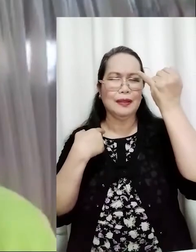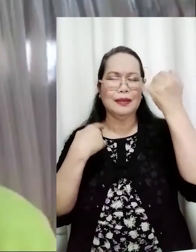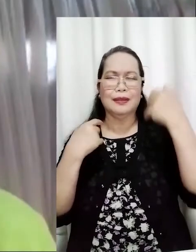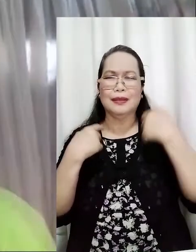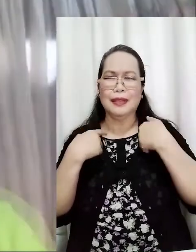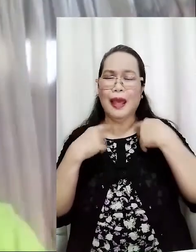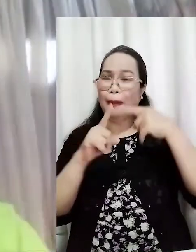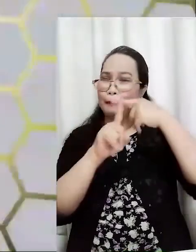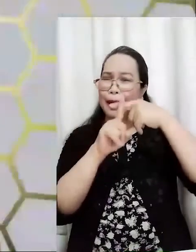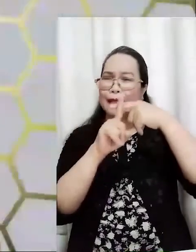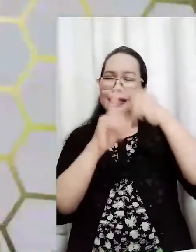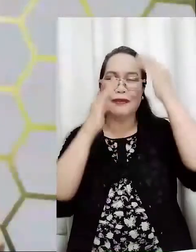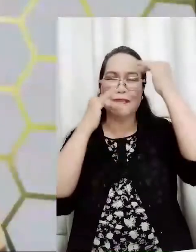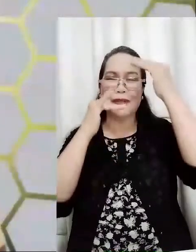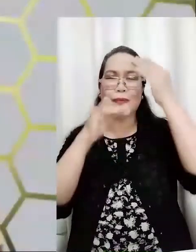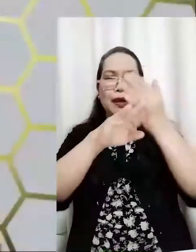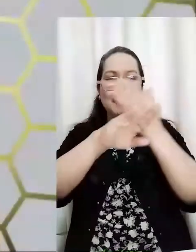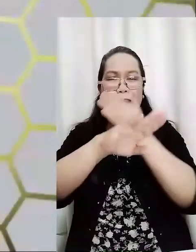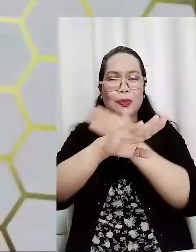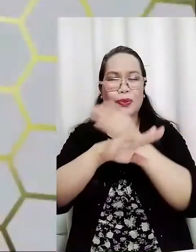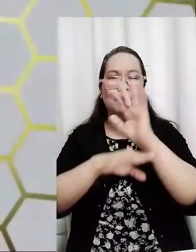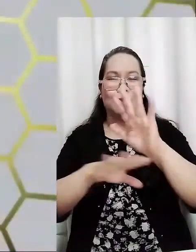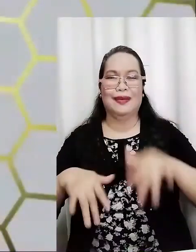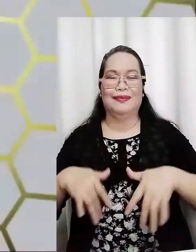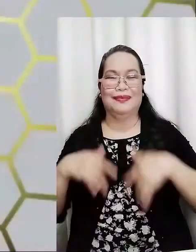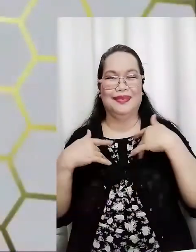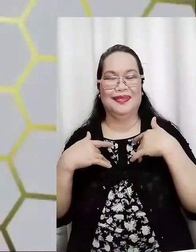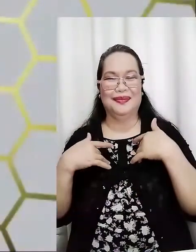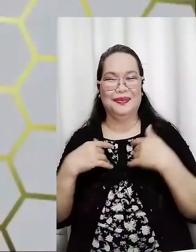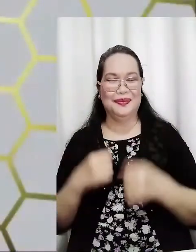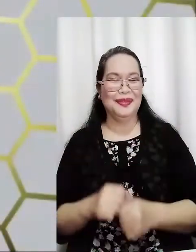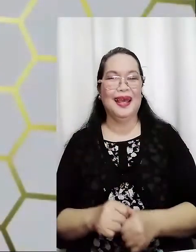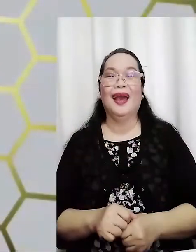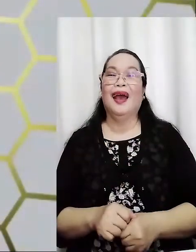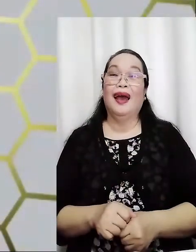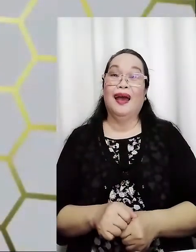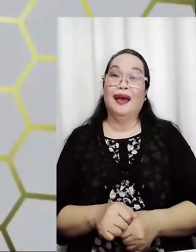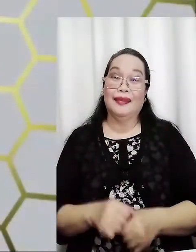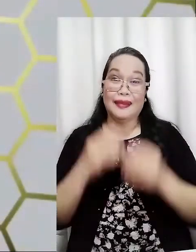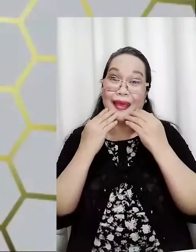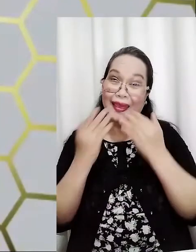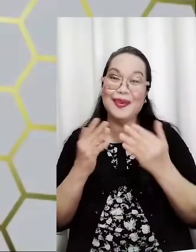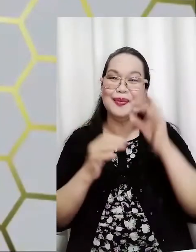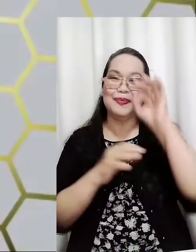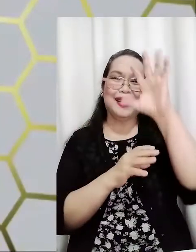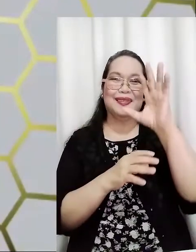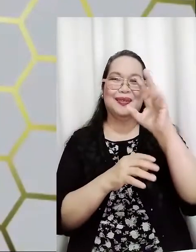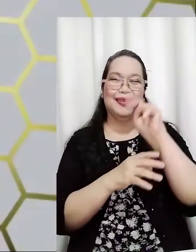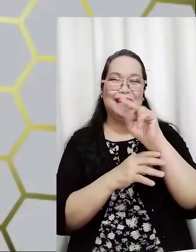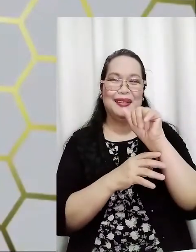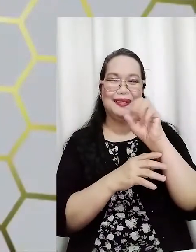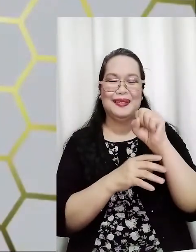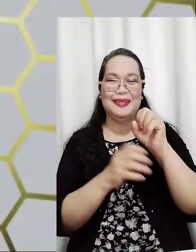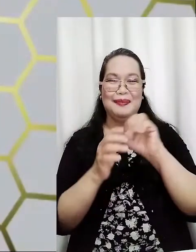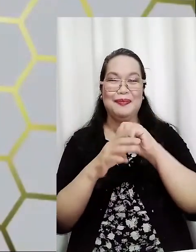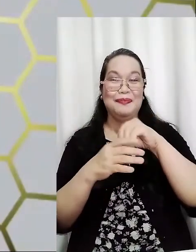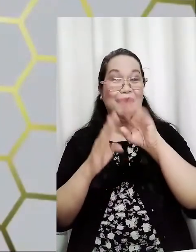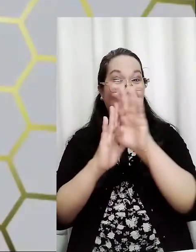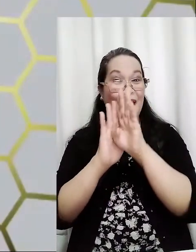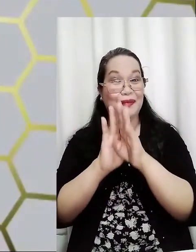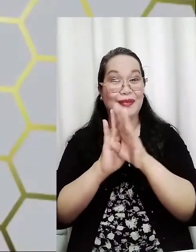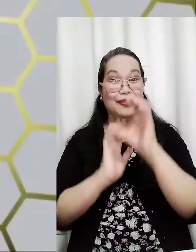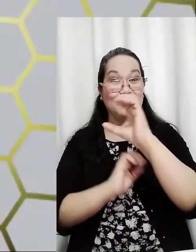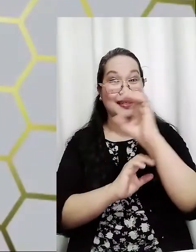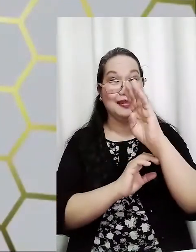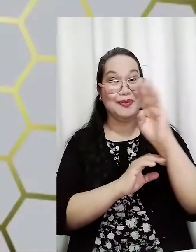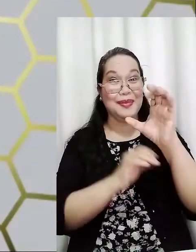expectation. Maraming salamat, Pastor Nas. And in behalf of CCBCers, we bless you in the